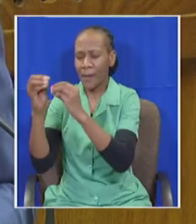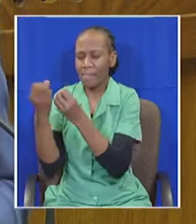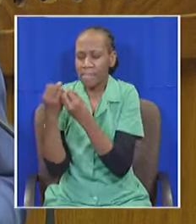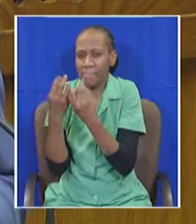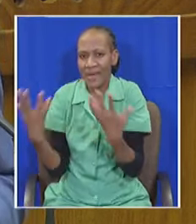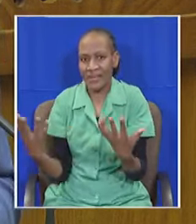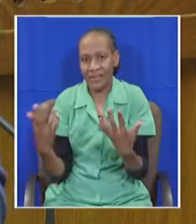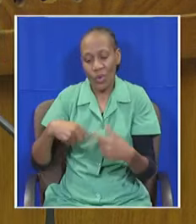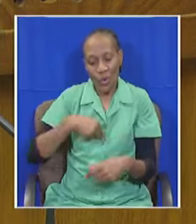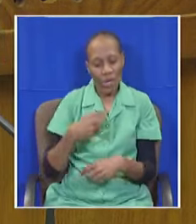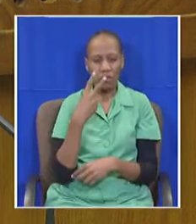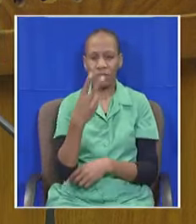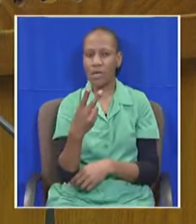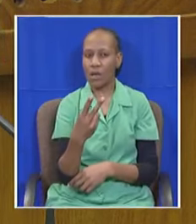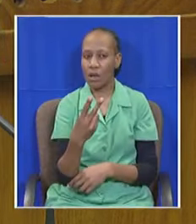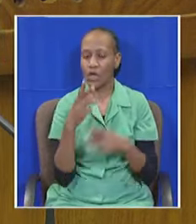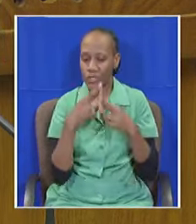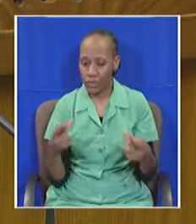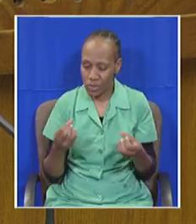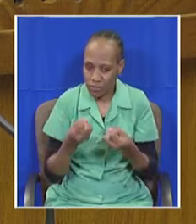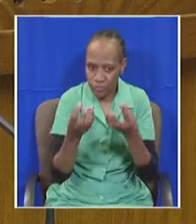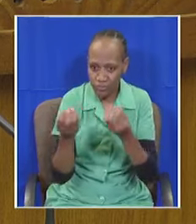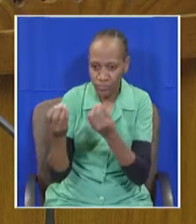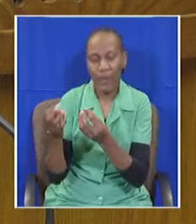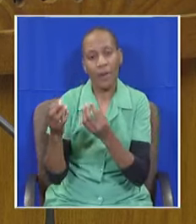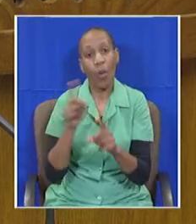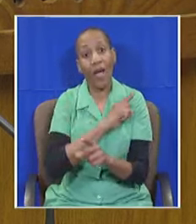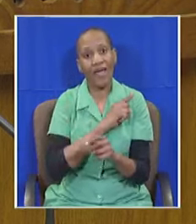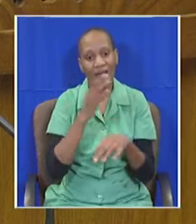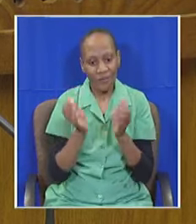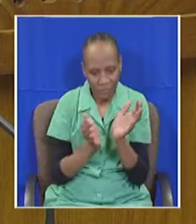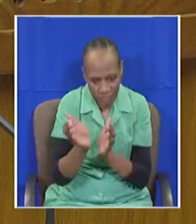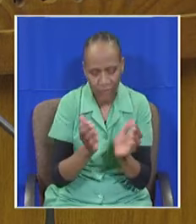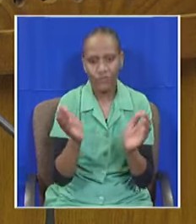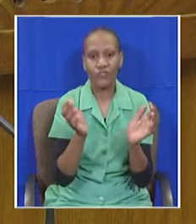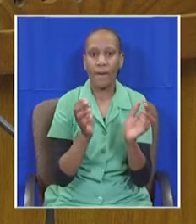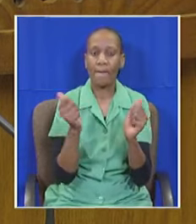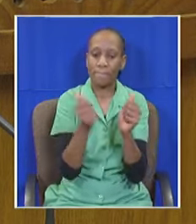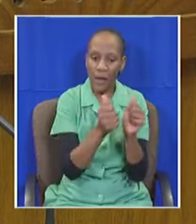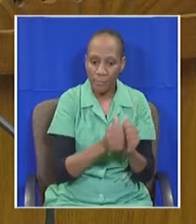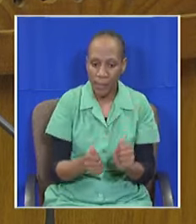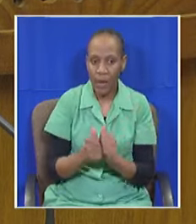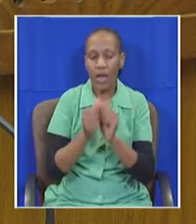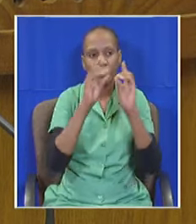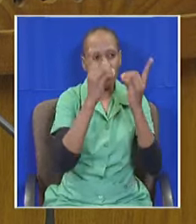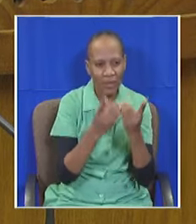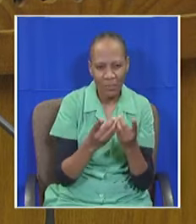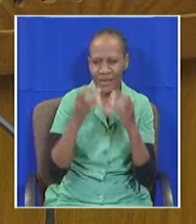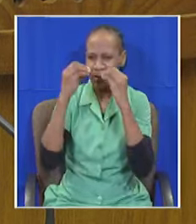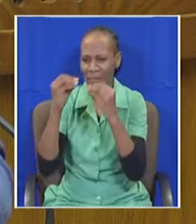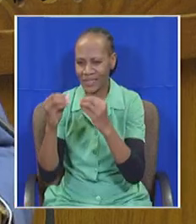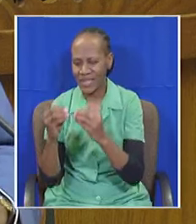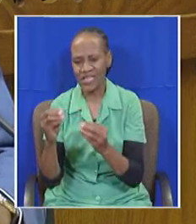and we have invested sufficient resources for them to facilitate partnerships between our training institutions and employers.